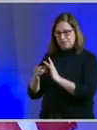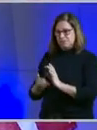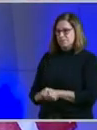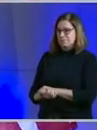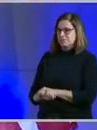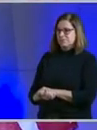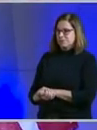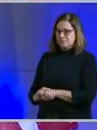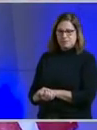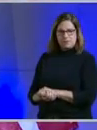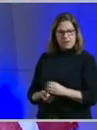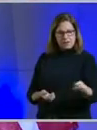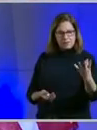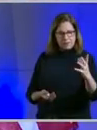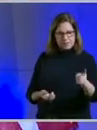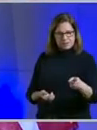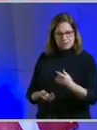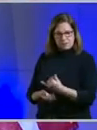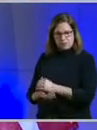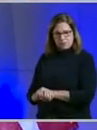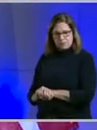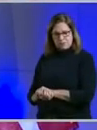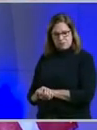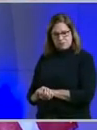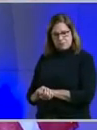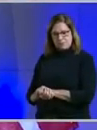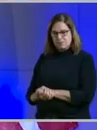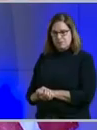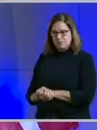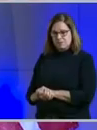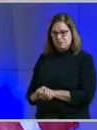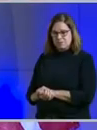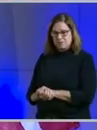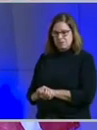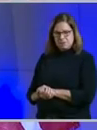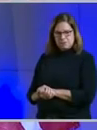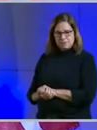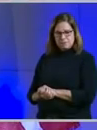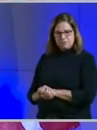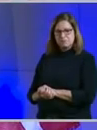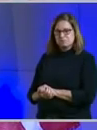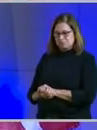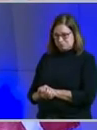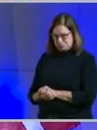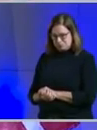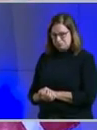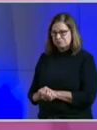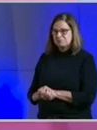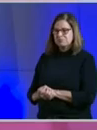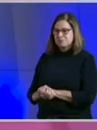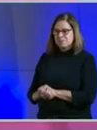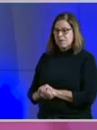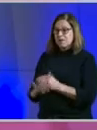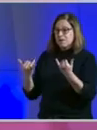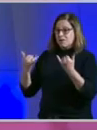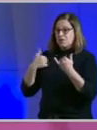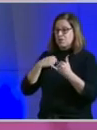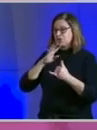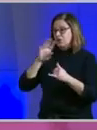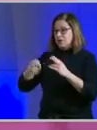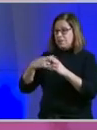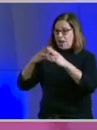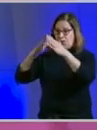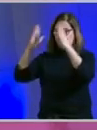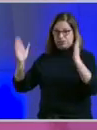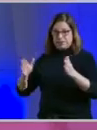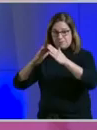One of the mayor's priorities, and the one that a lot of money's been put into, and necessarily so, affordable housing. That is a continued challenge